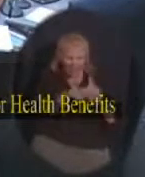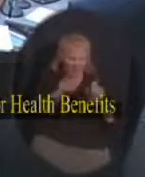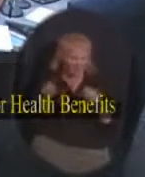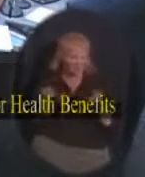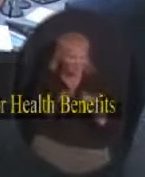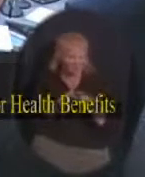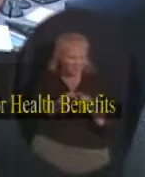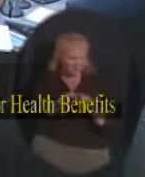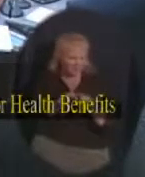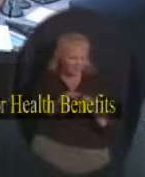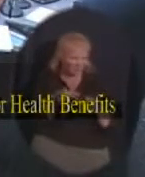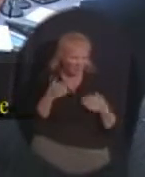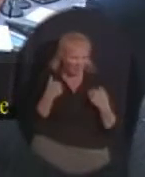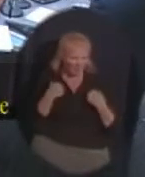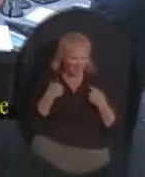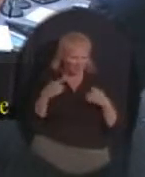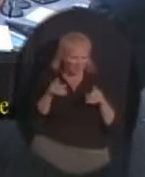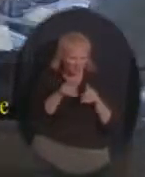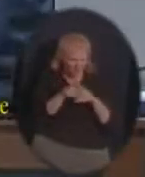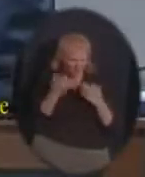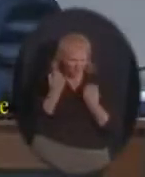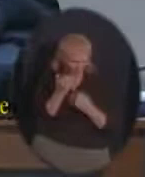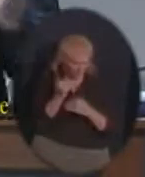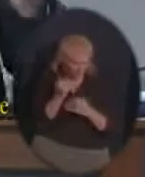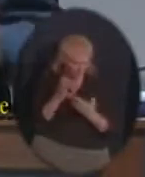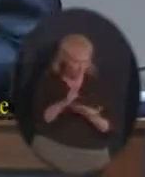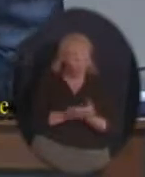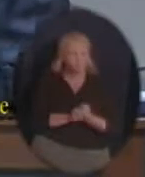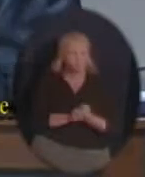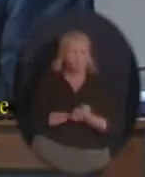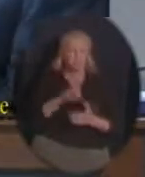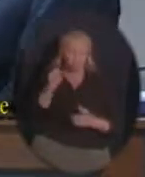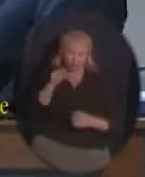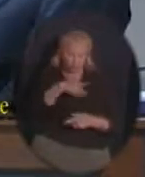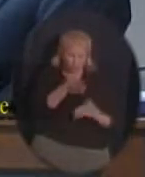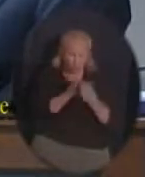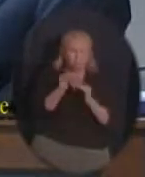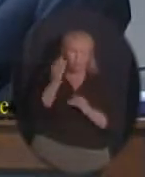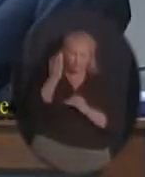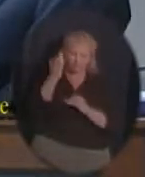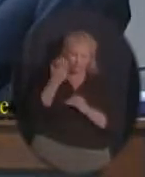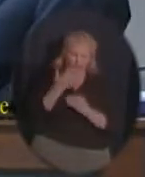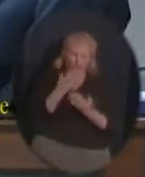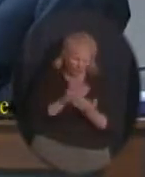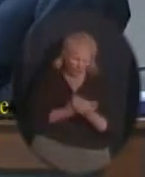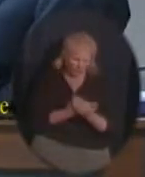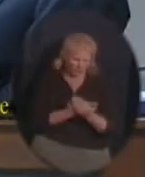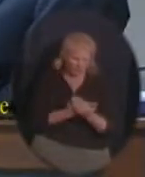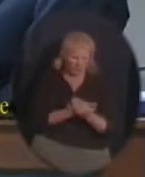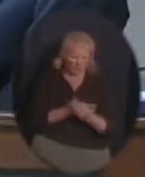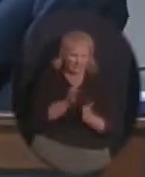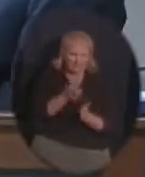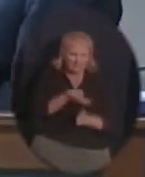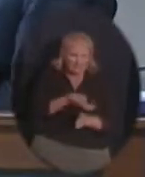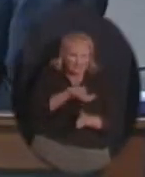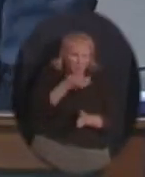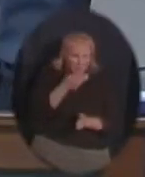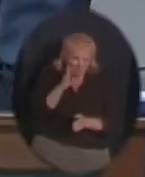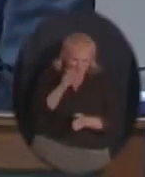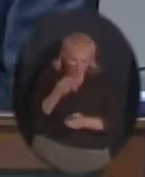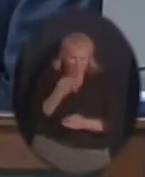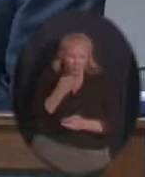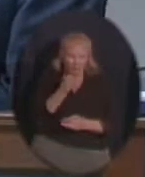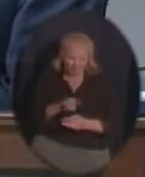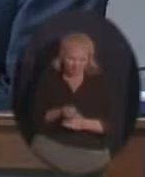interviews? Yes, you said that very well. And in fact, we're going to have, Bob is going to provide more of that detail in just 2 seconds. All right. Okay, thank you.